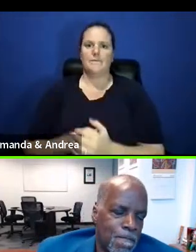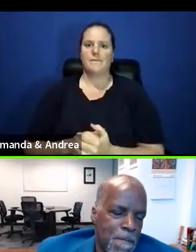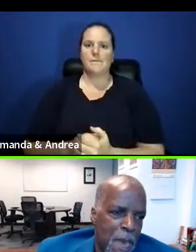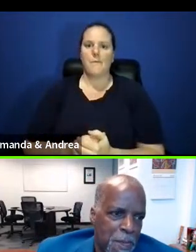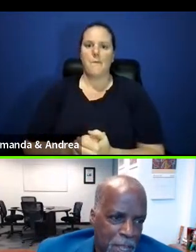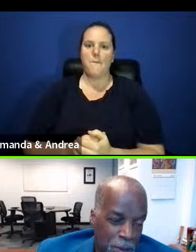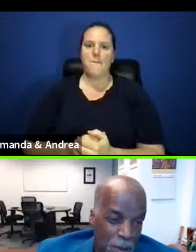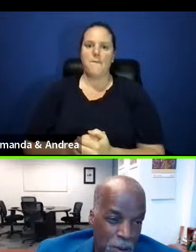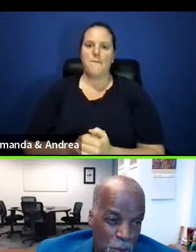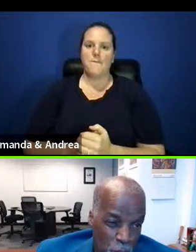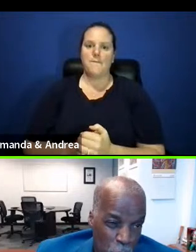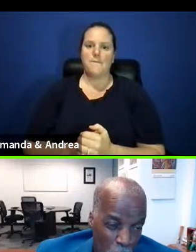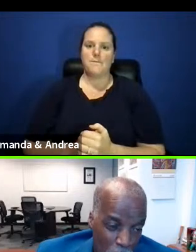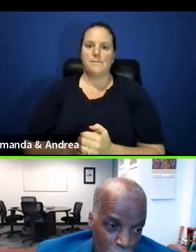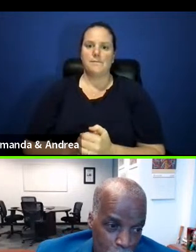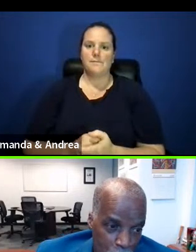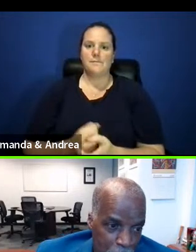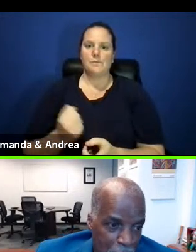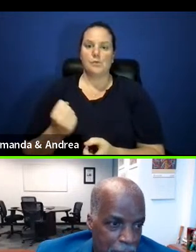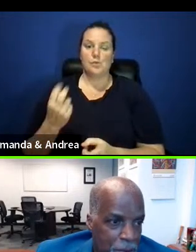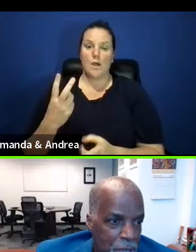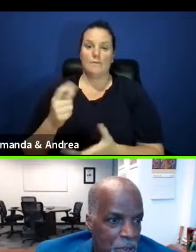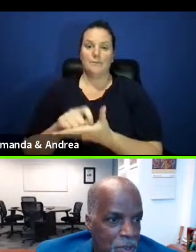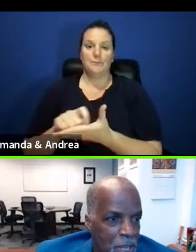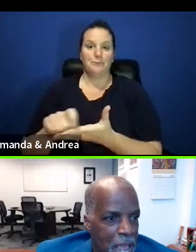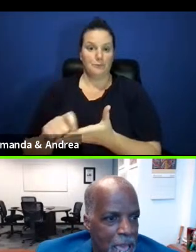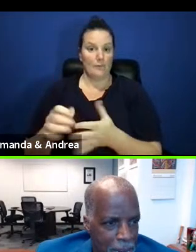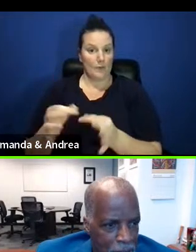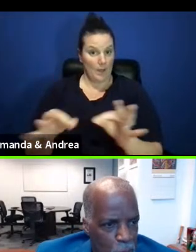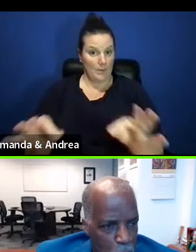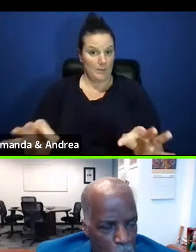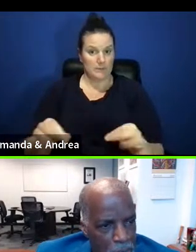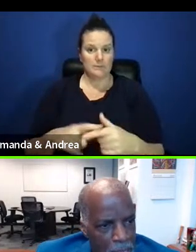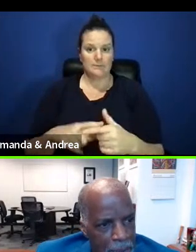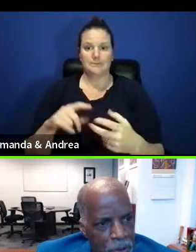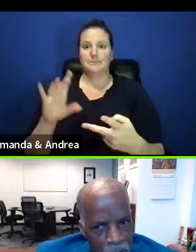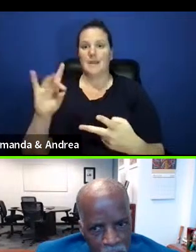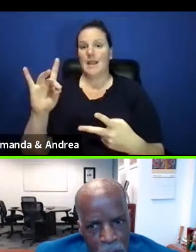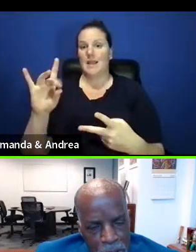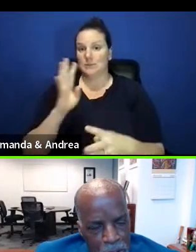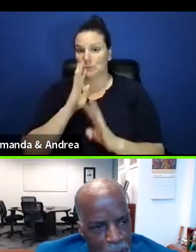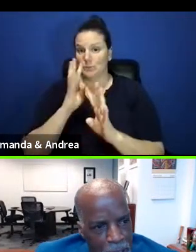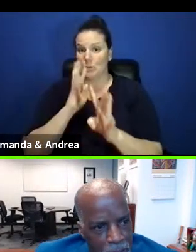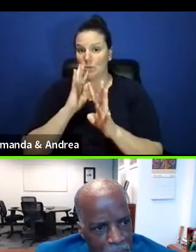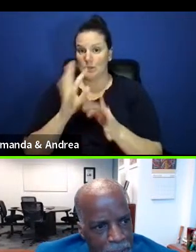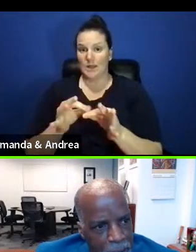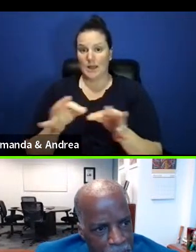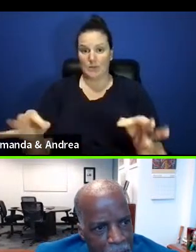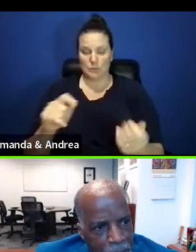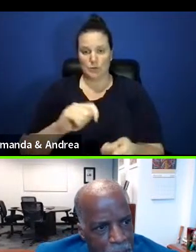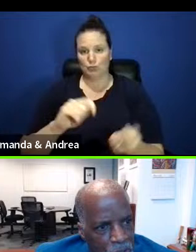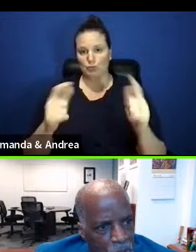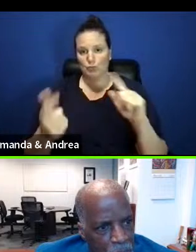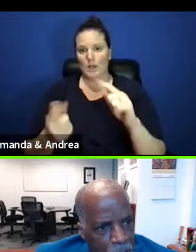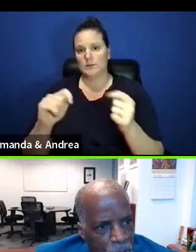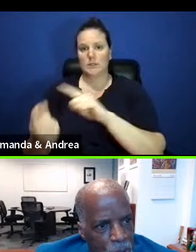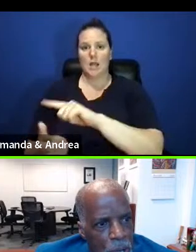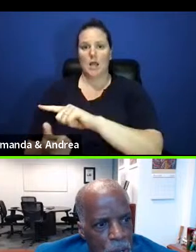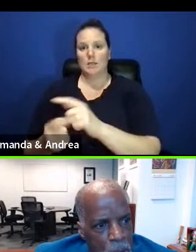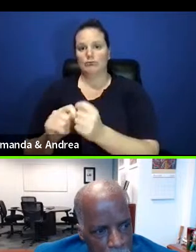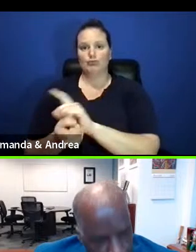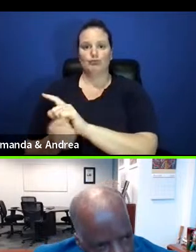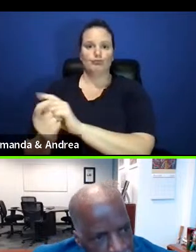I think, 12 written languages and 8 spoken languages that we translate our documents